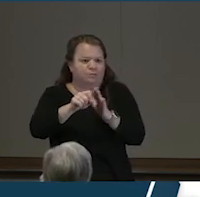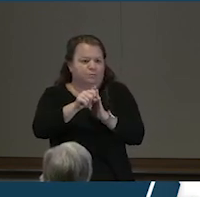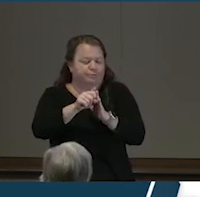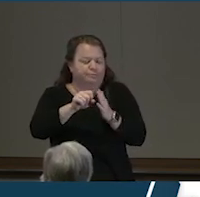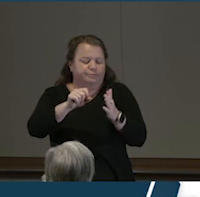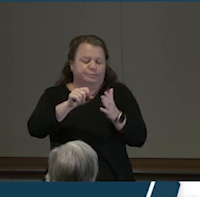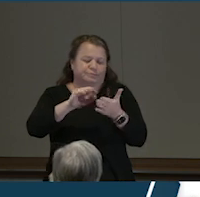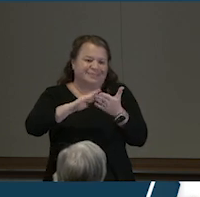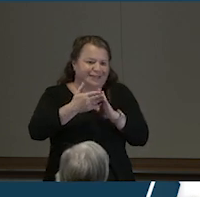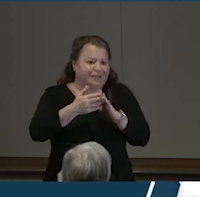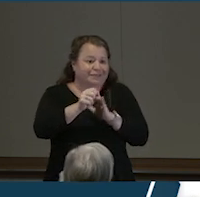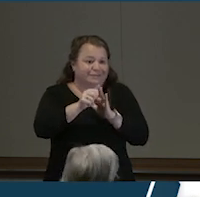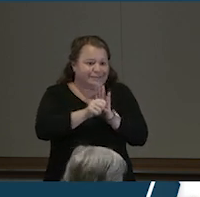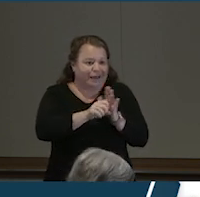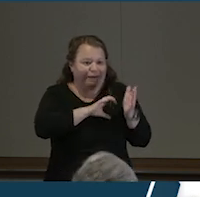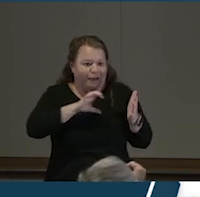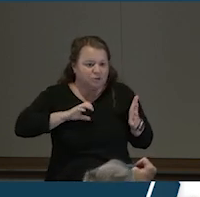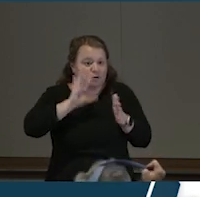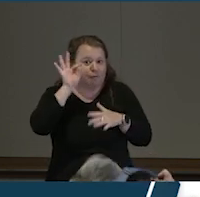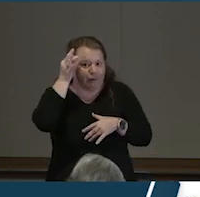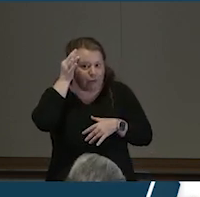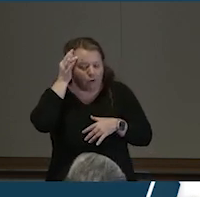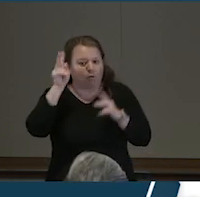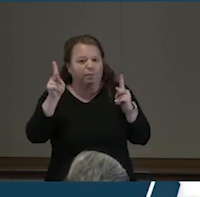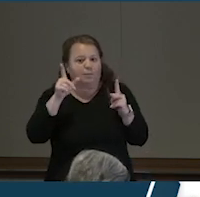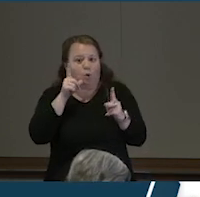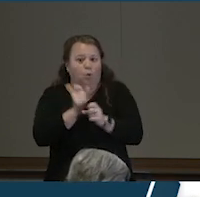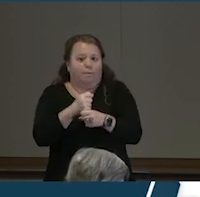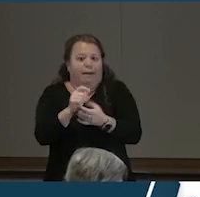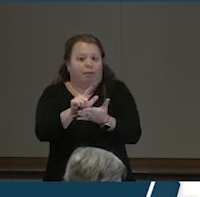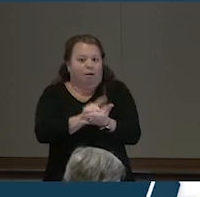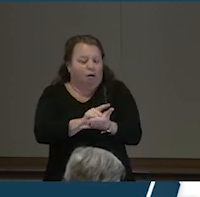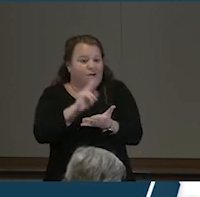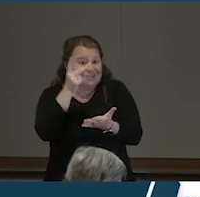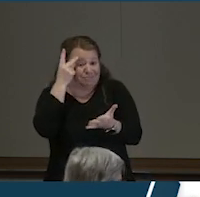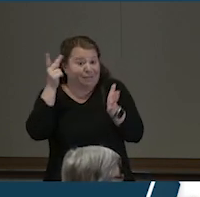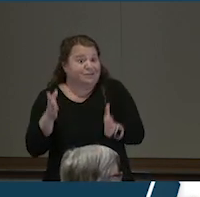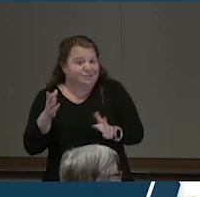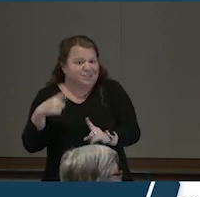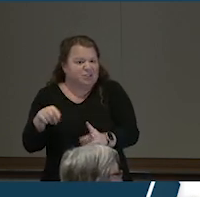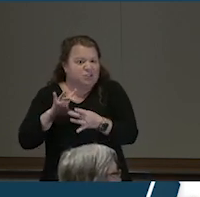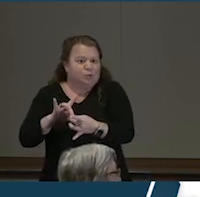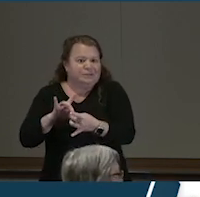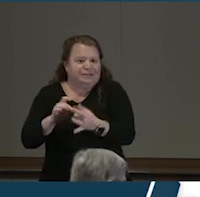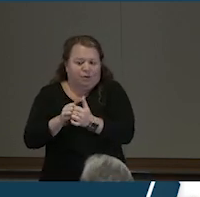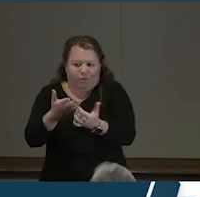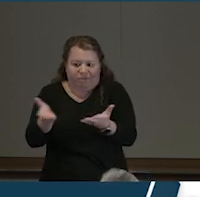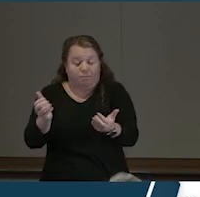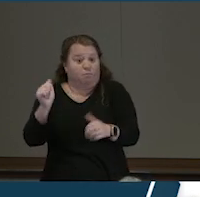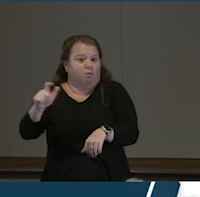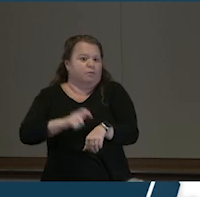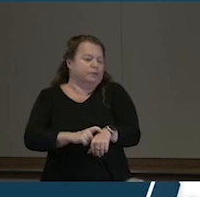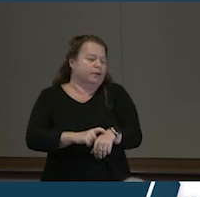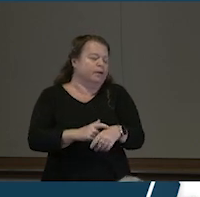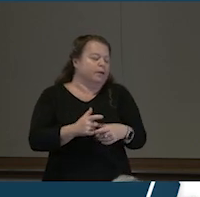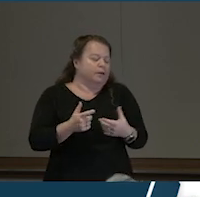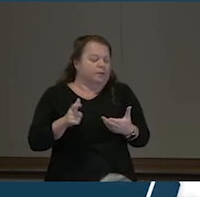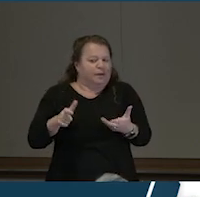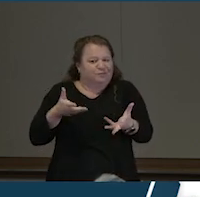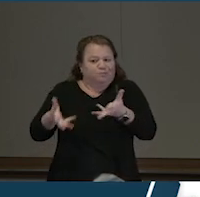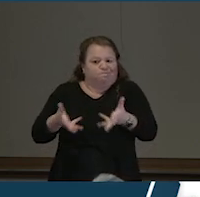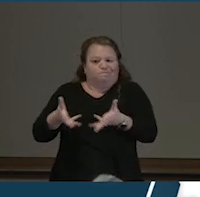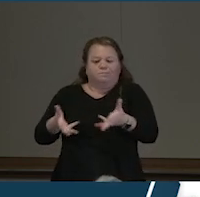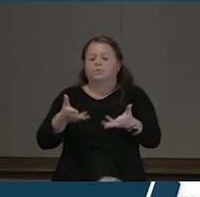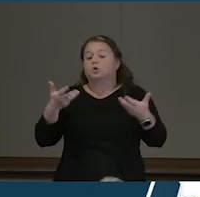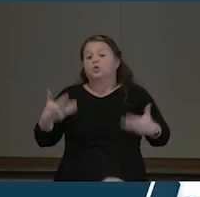level or the federal level, dealing with policymakers, which are AKA politicians pretty much all the time, is you don't